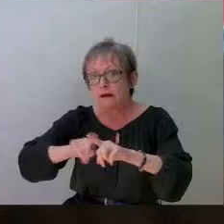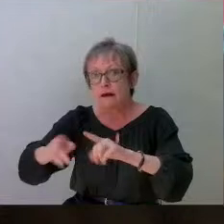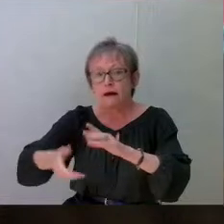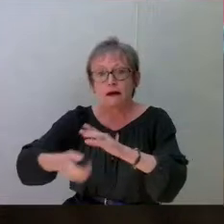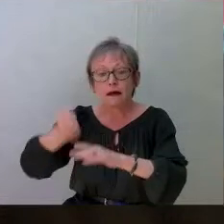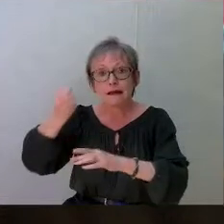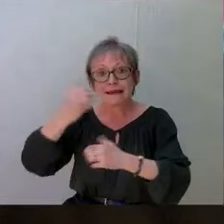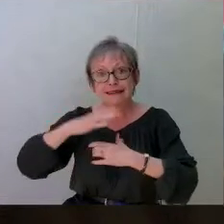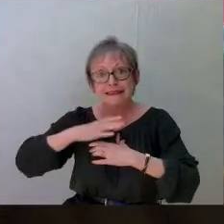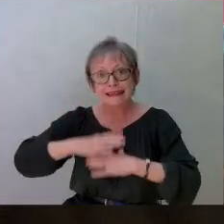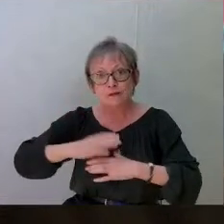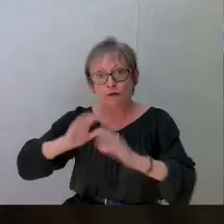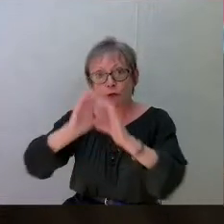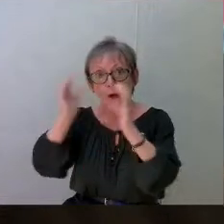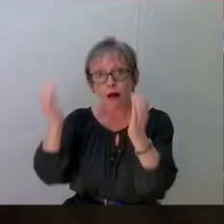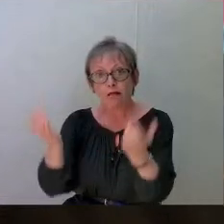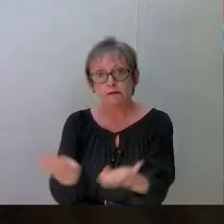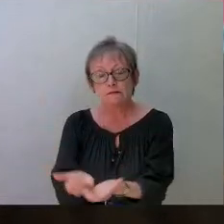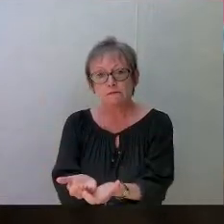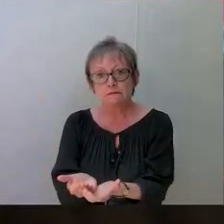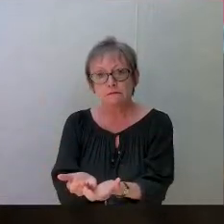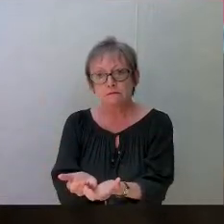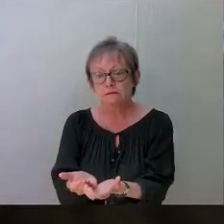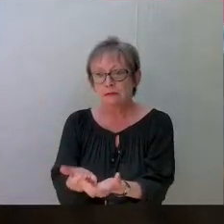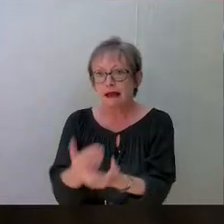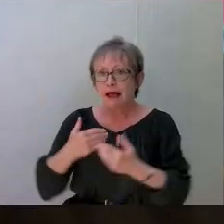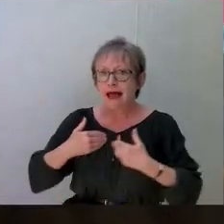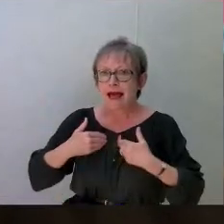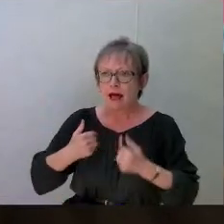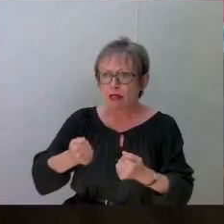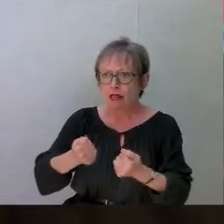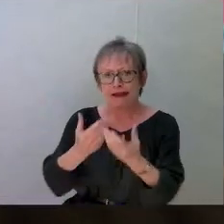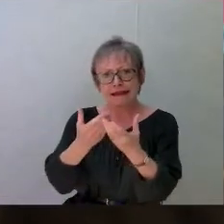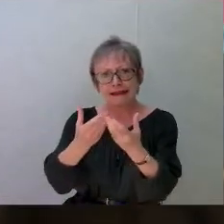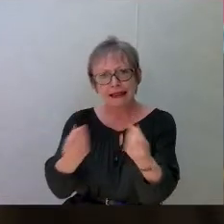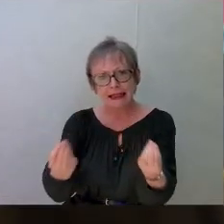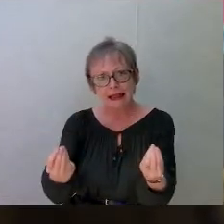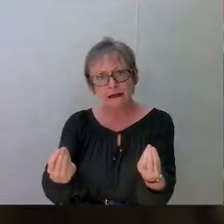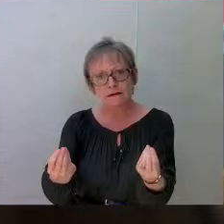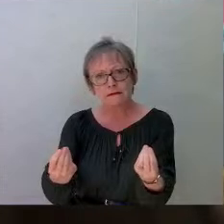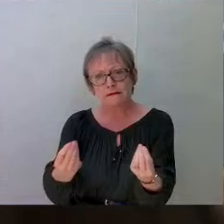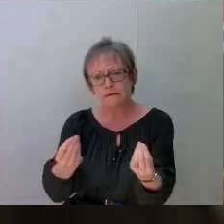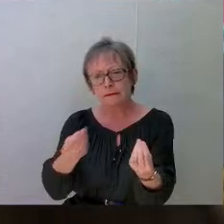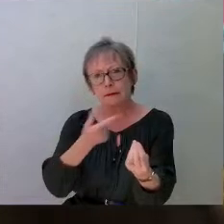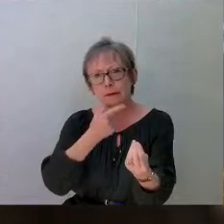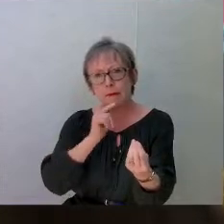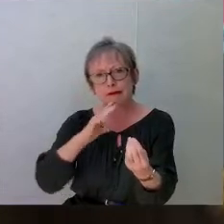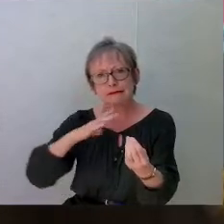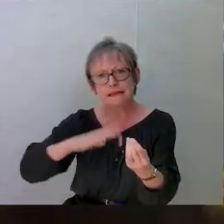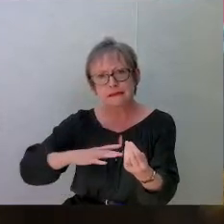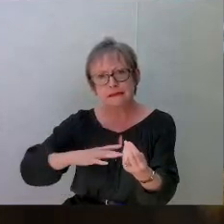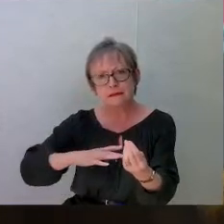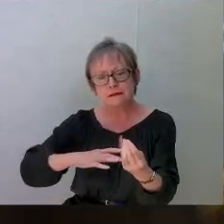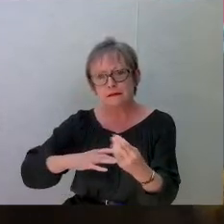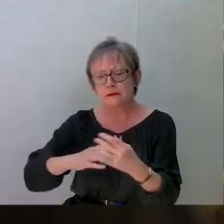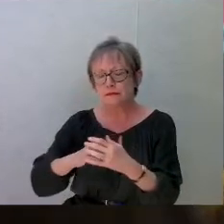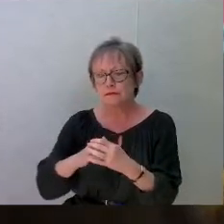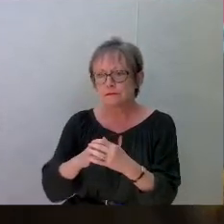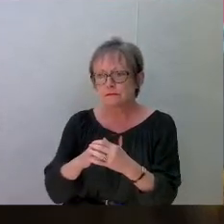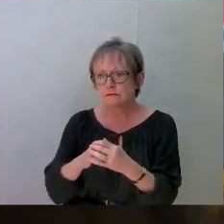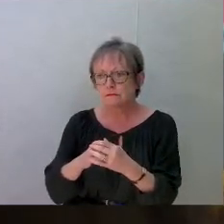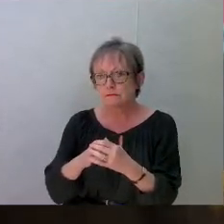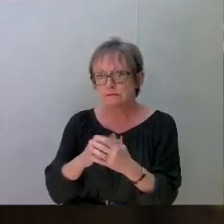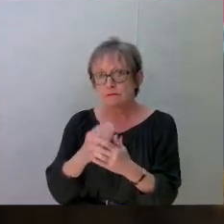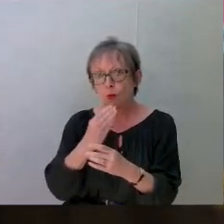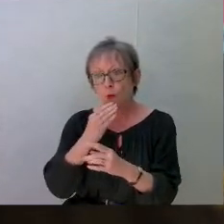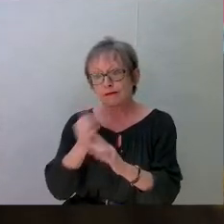address the needs of the world, bringing health and healing to those in need. Those who will